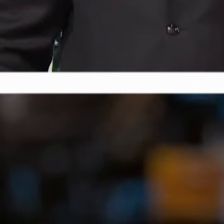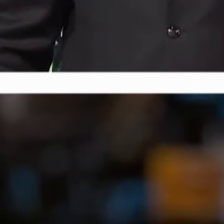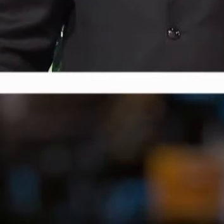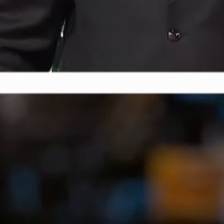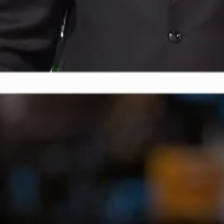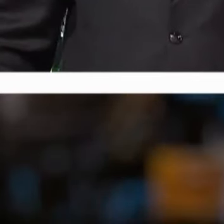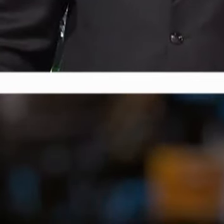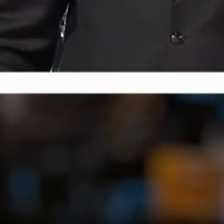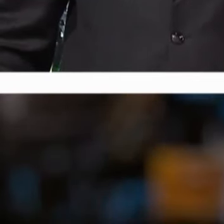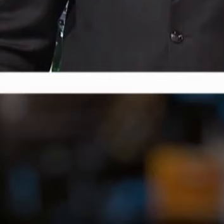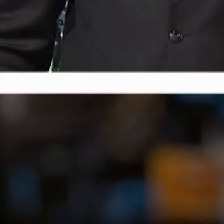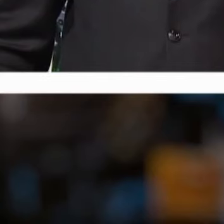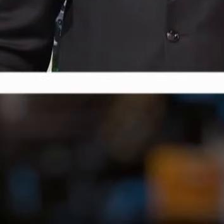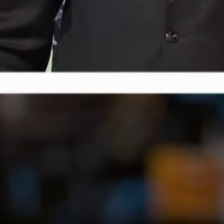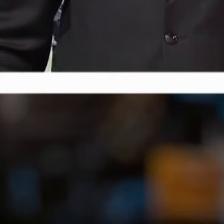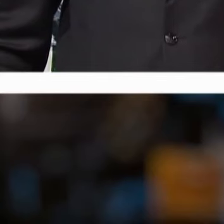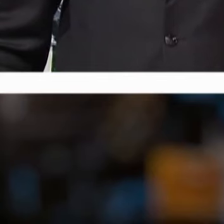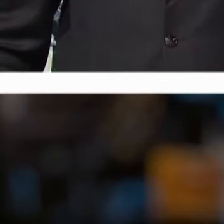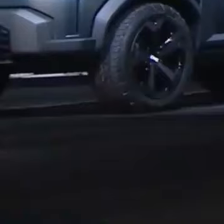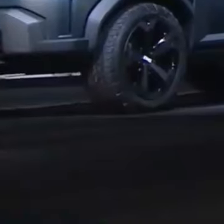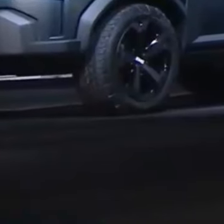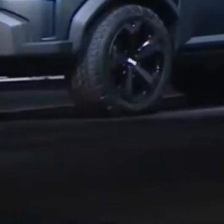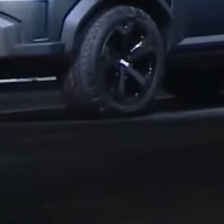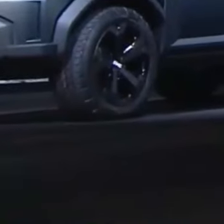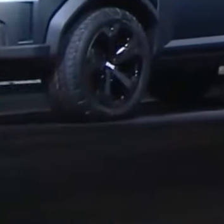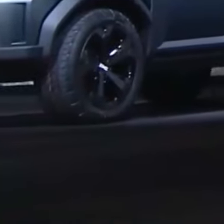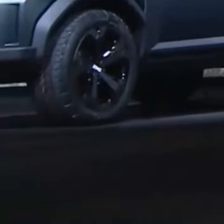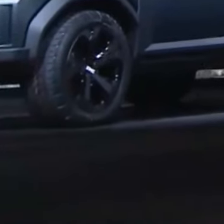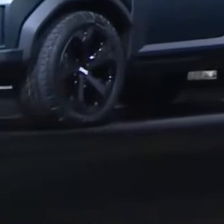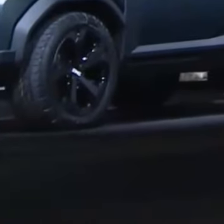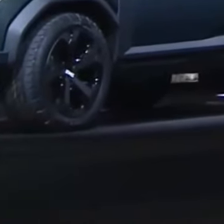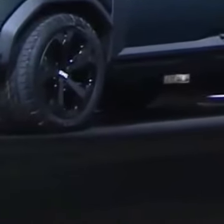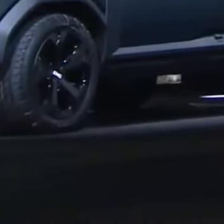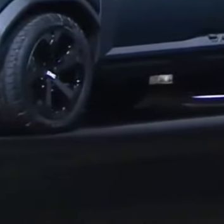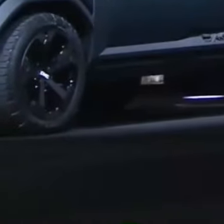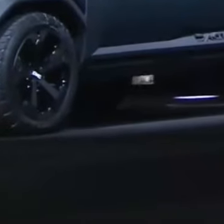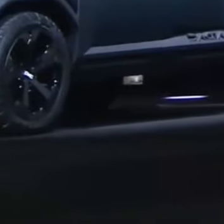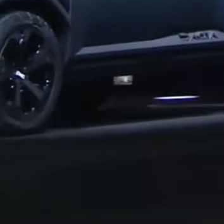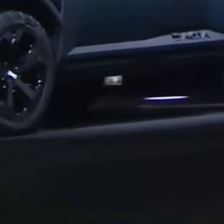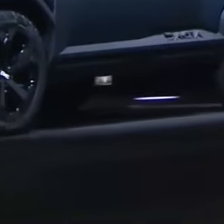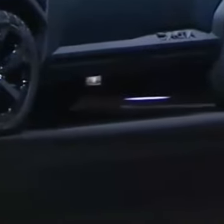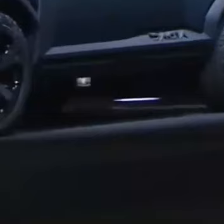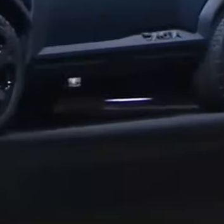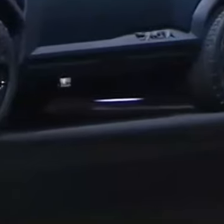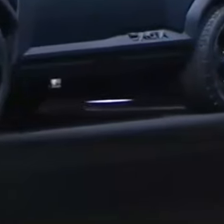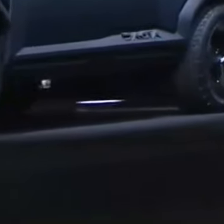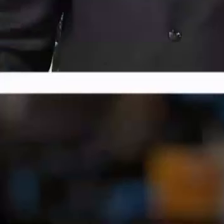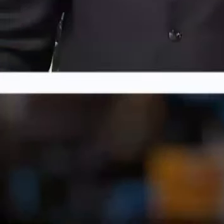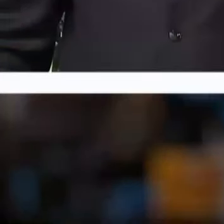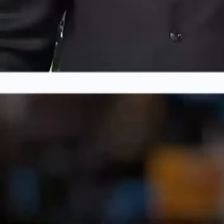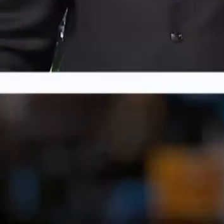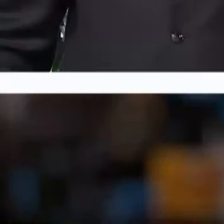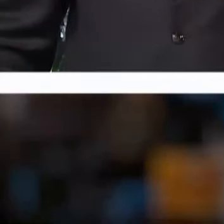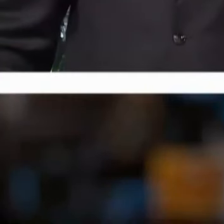The 3 key points of the audit of the consolidated accounts are as follows. First, the